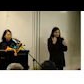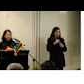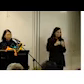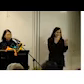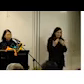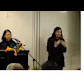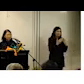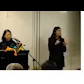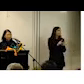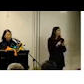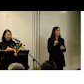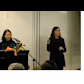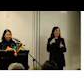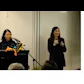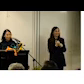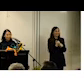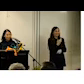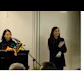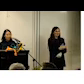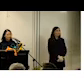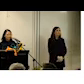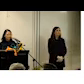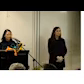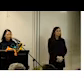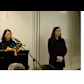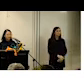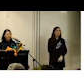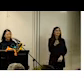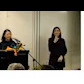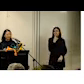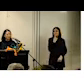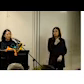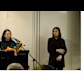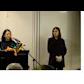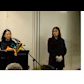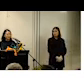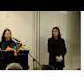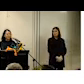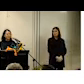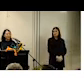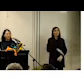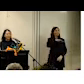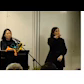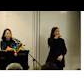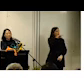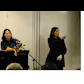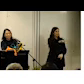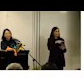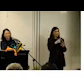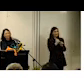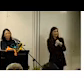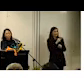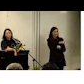is the type of frog, this is the eggs this frog produced, and this is the type of frog that the eggs came from. It's